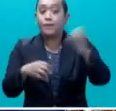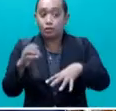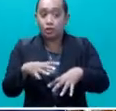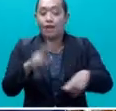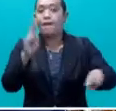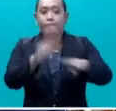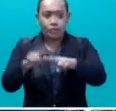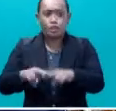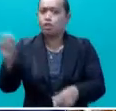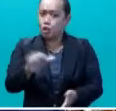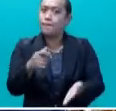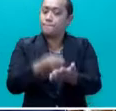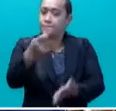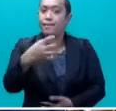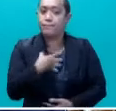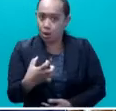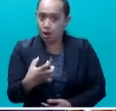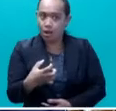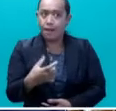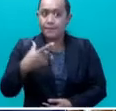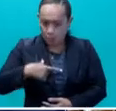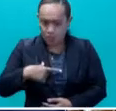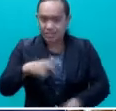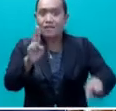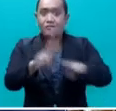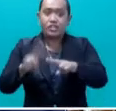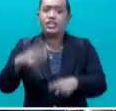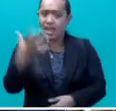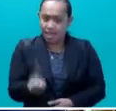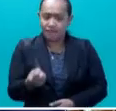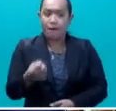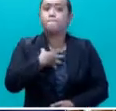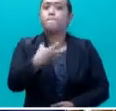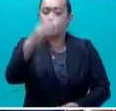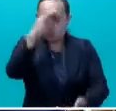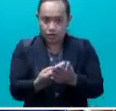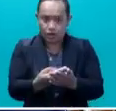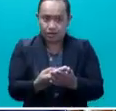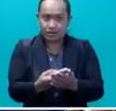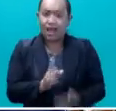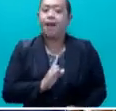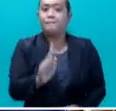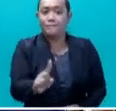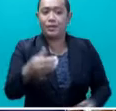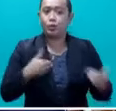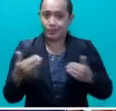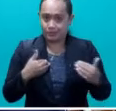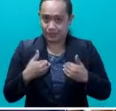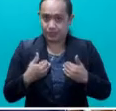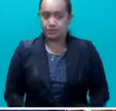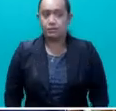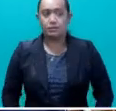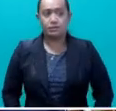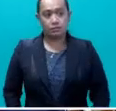Fiji should pay more because it has more students. That's the formula. And to compare Fiji with smaller island states,